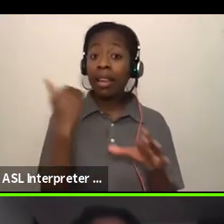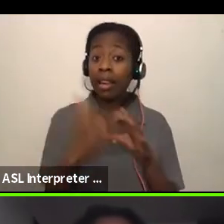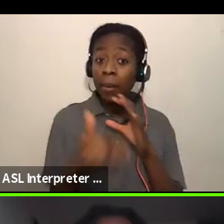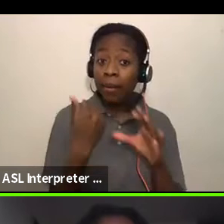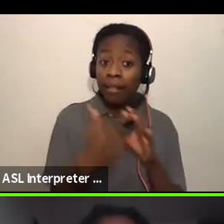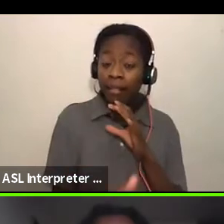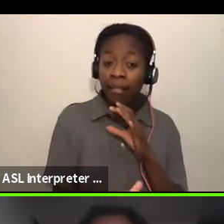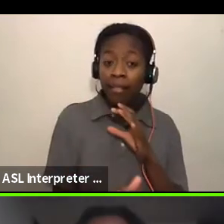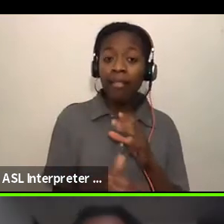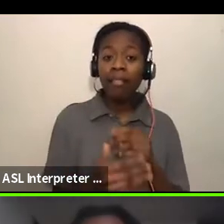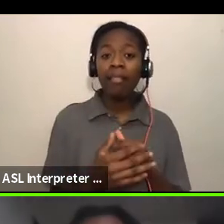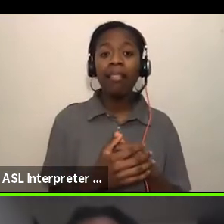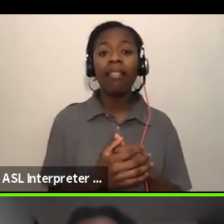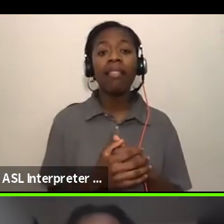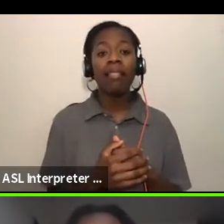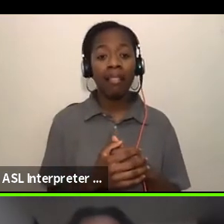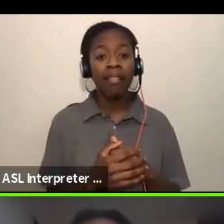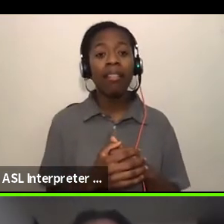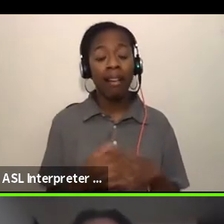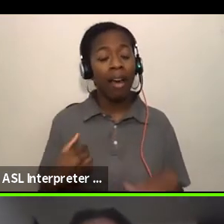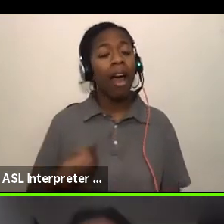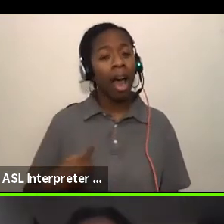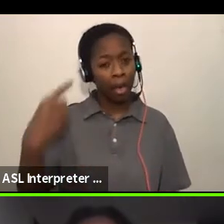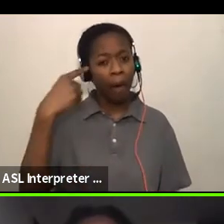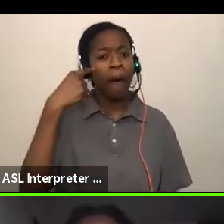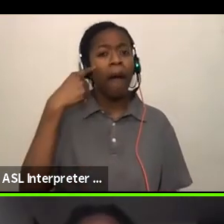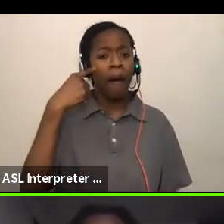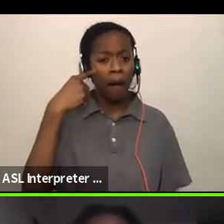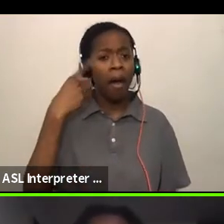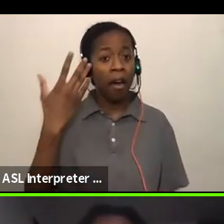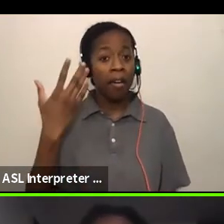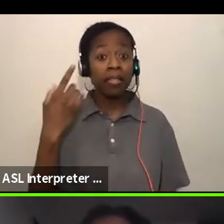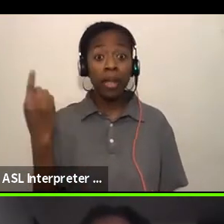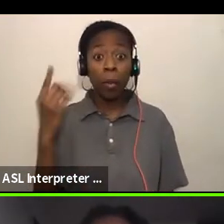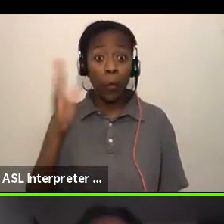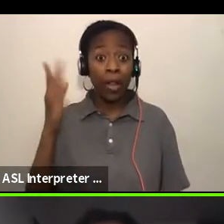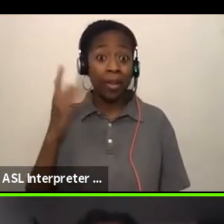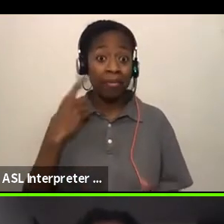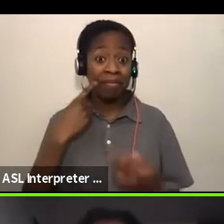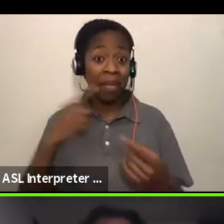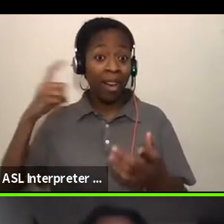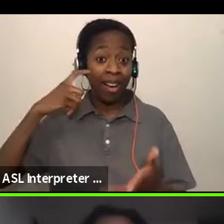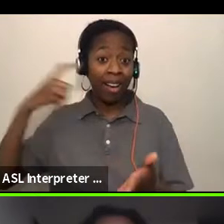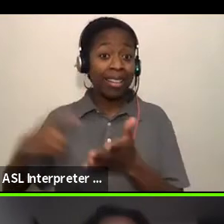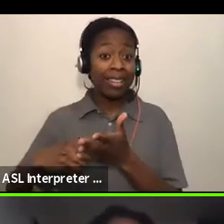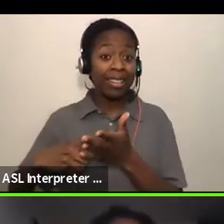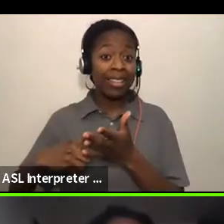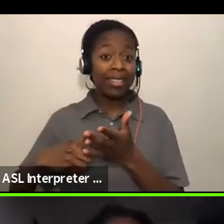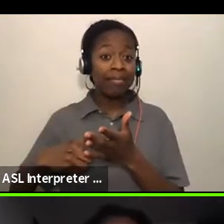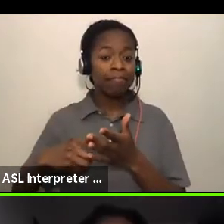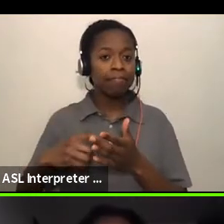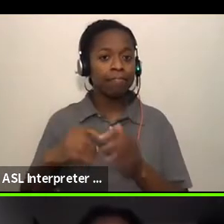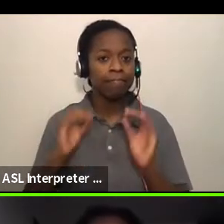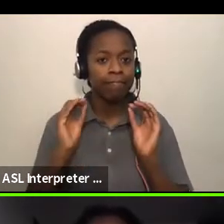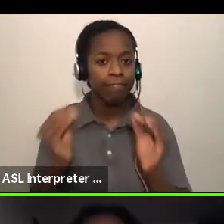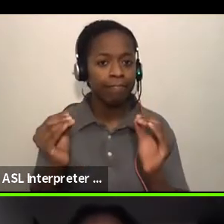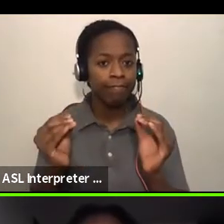where in those times where I thought I would get that appraisal, nothing but crickets, nothing but